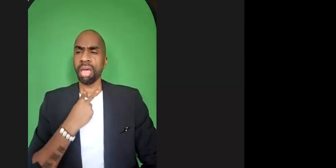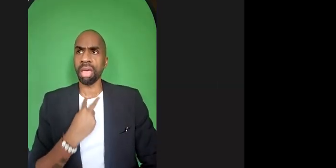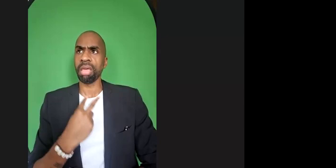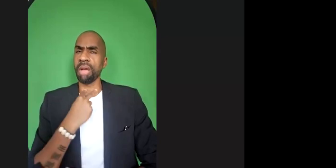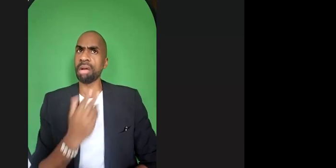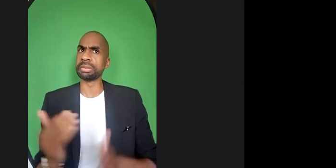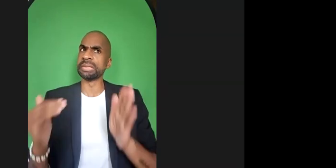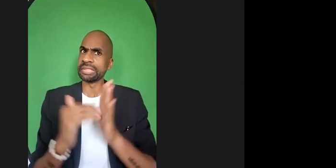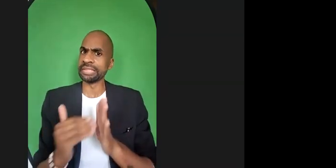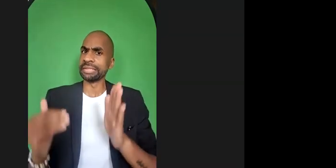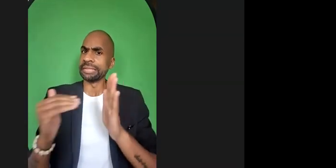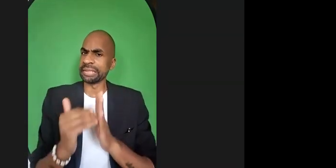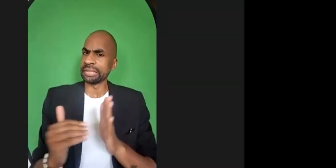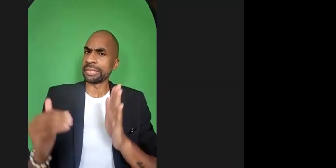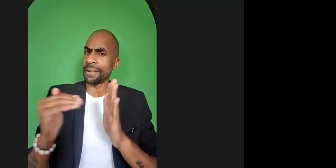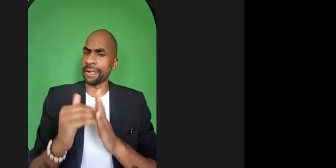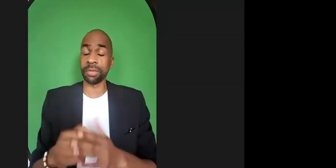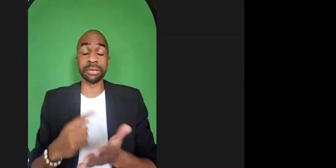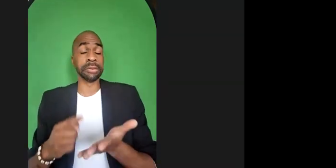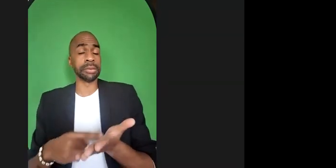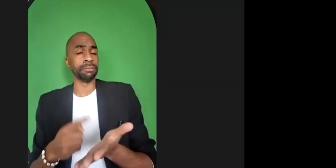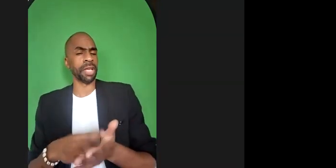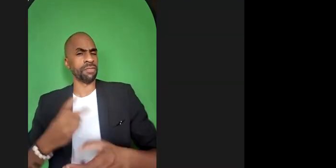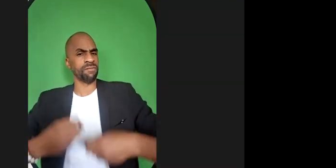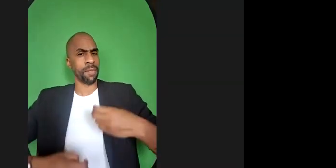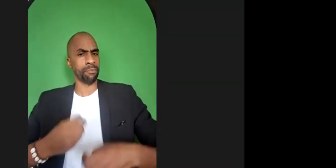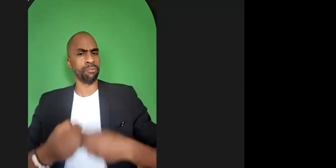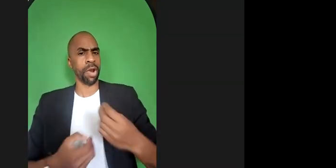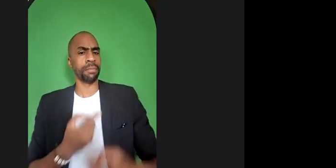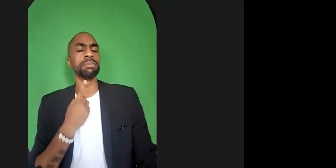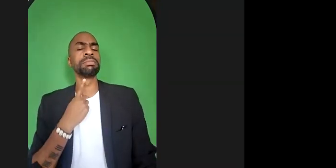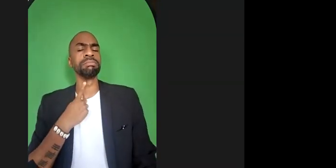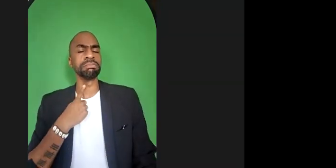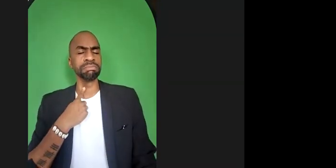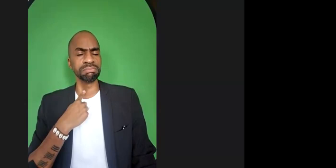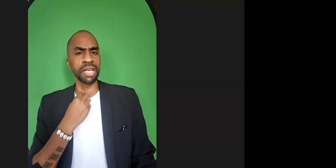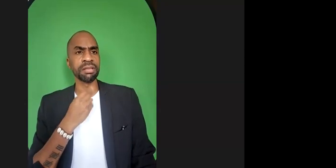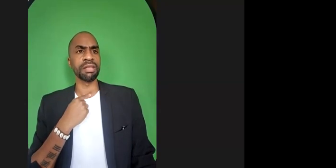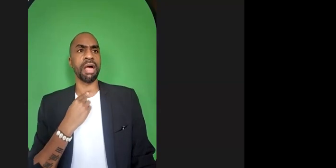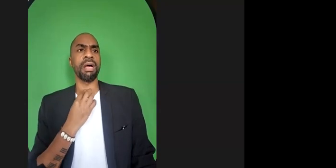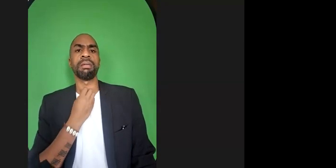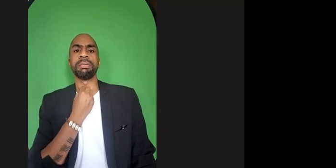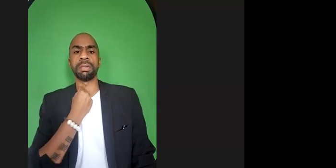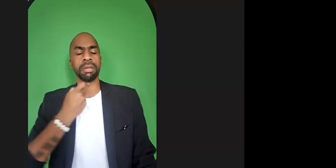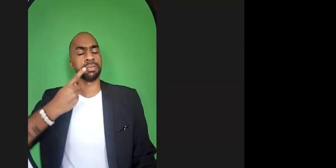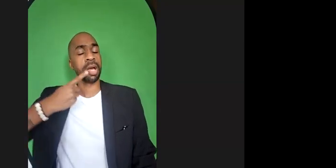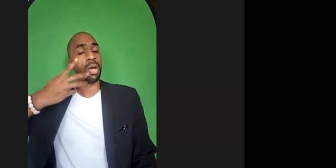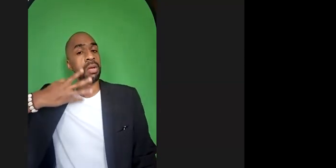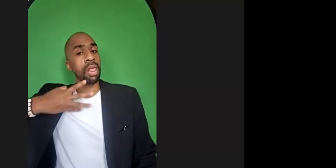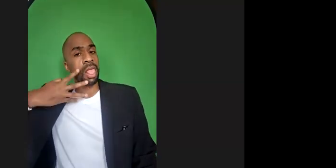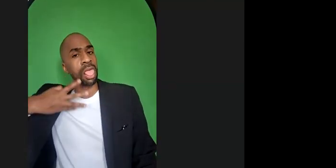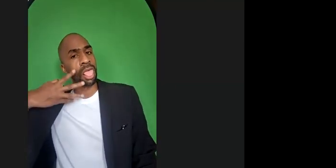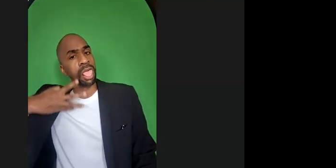when there's swallowing difficulty, saliva can also pool in the mouth and lead to drooling, which people don't like. And so